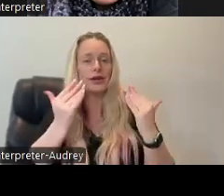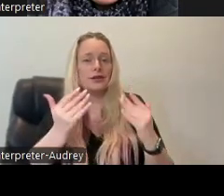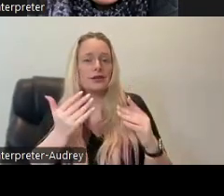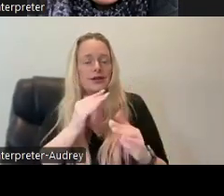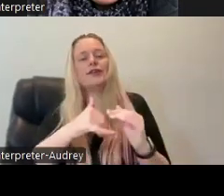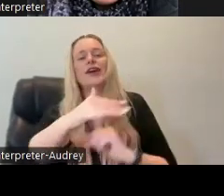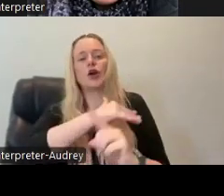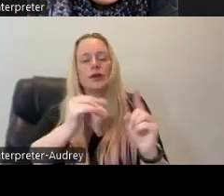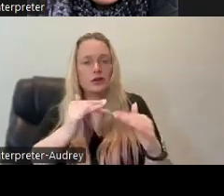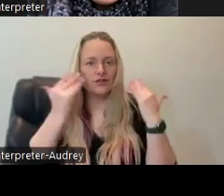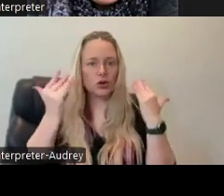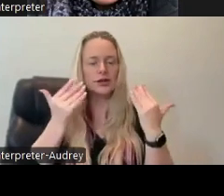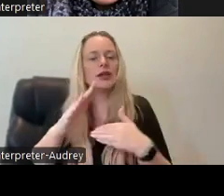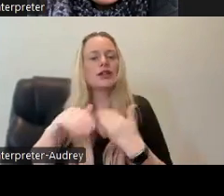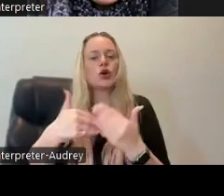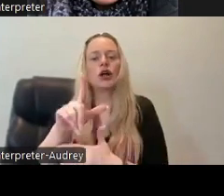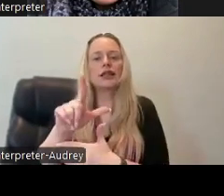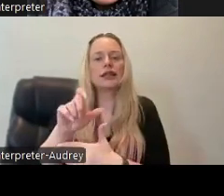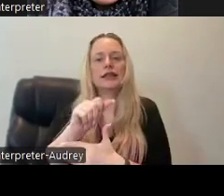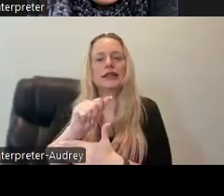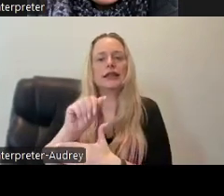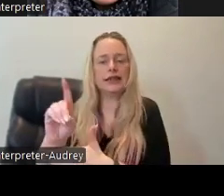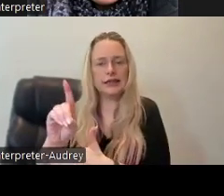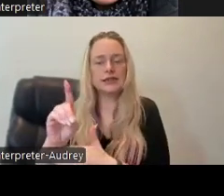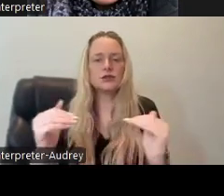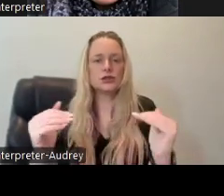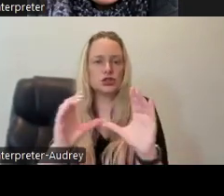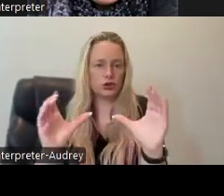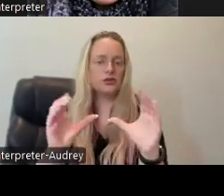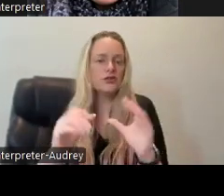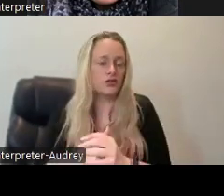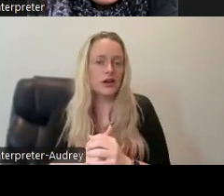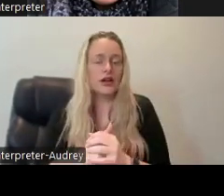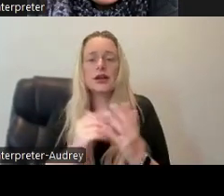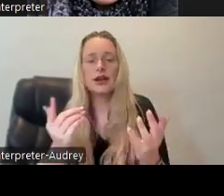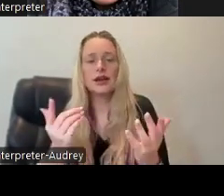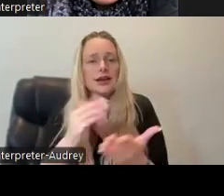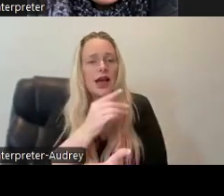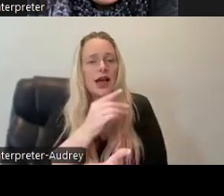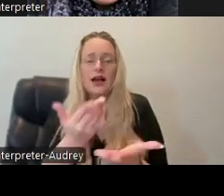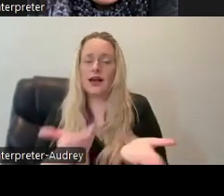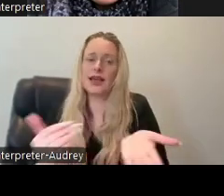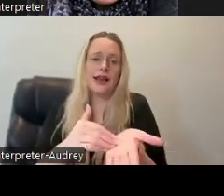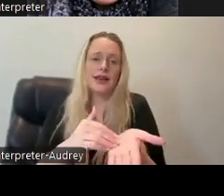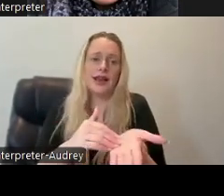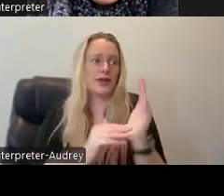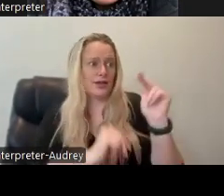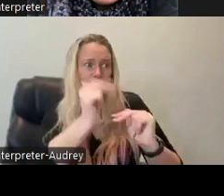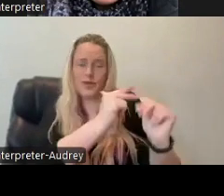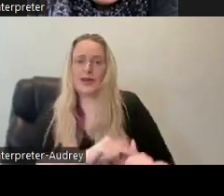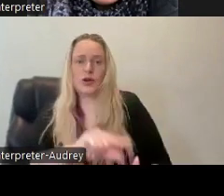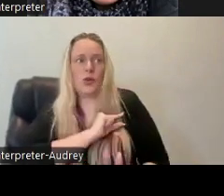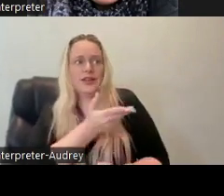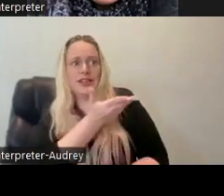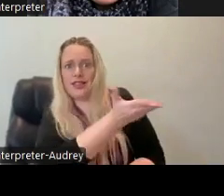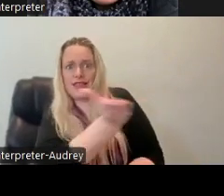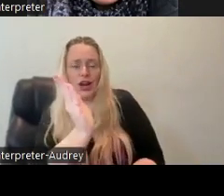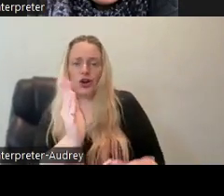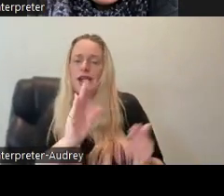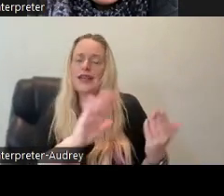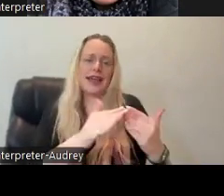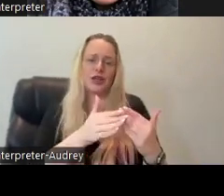LEED certified. And again, the quality of the buildings is all there. And again, the community there